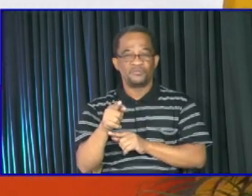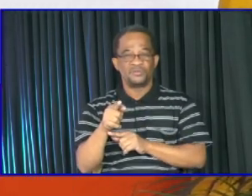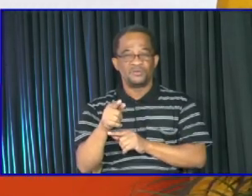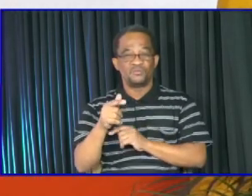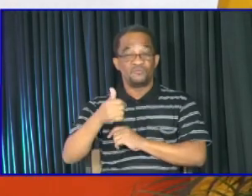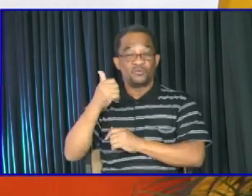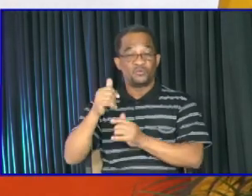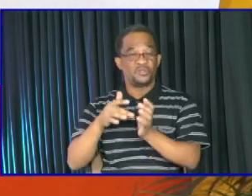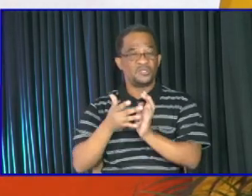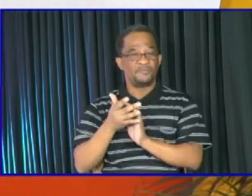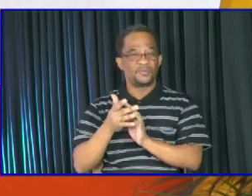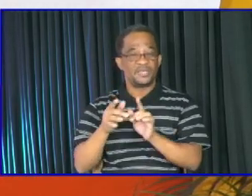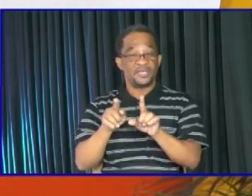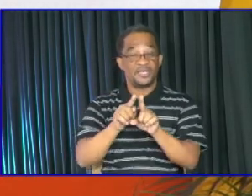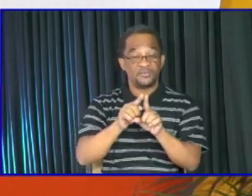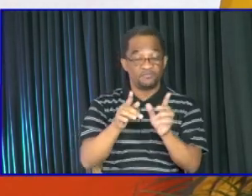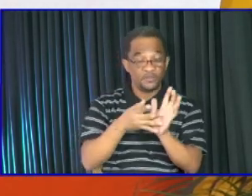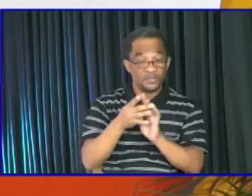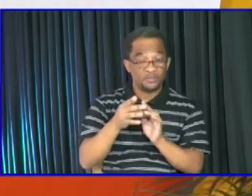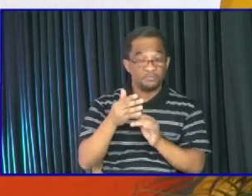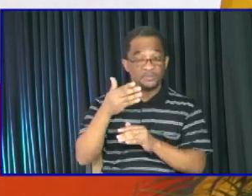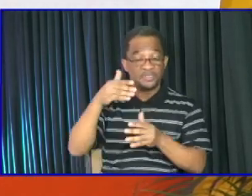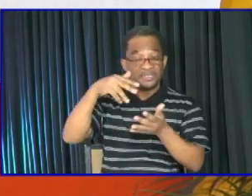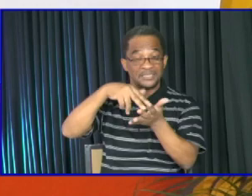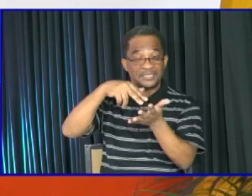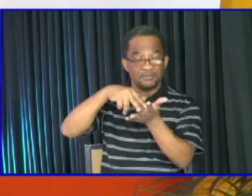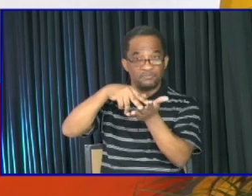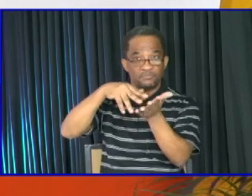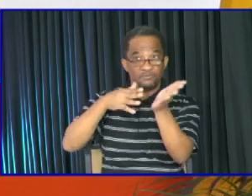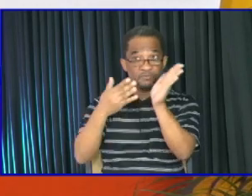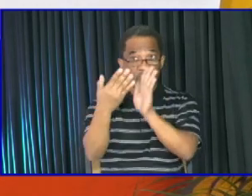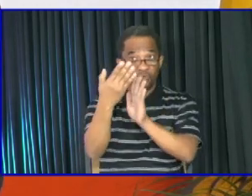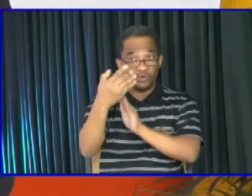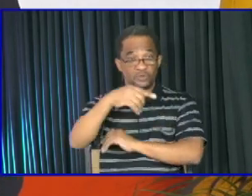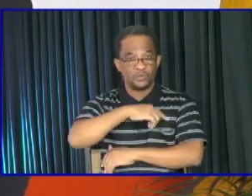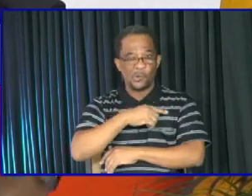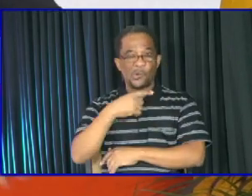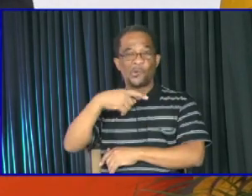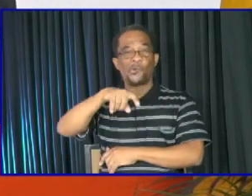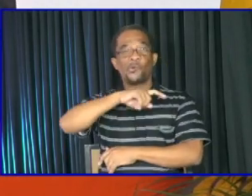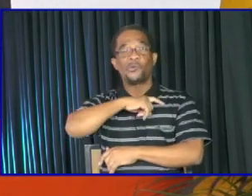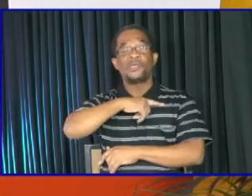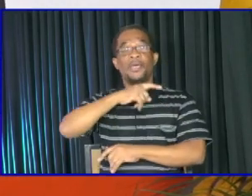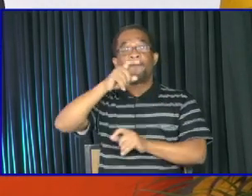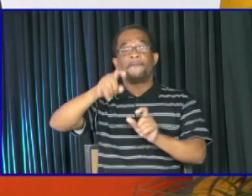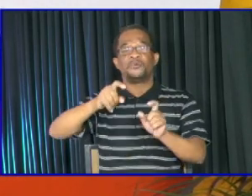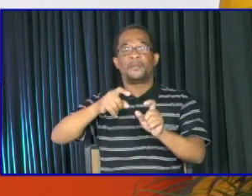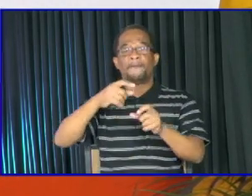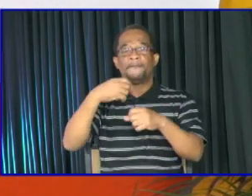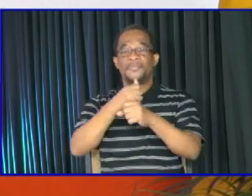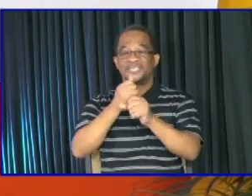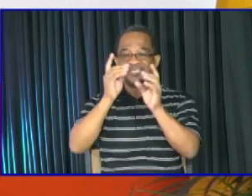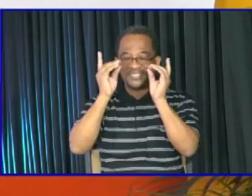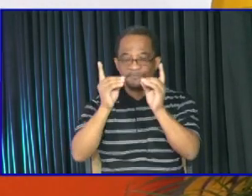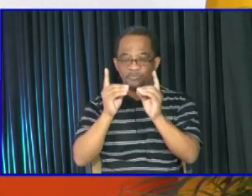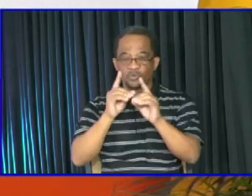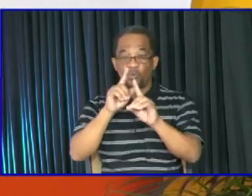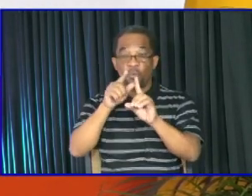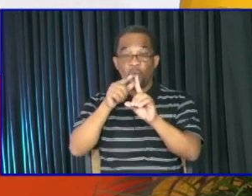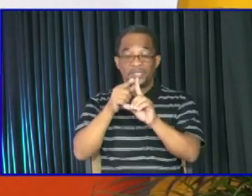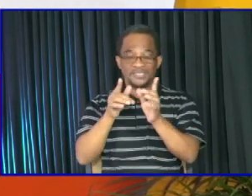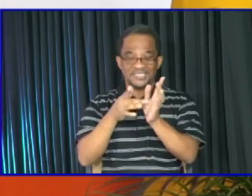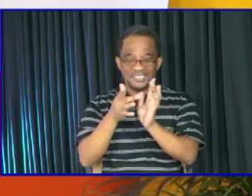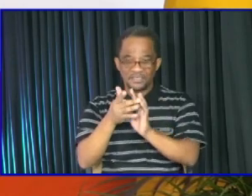Jesus stands before us, we must make a decision about him. I submit to you that when